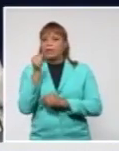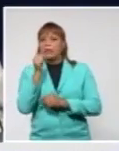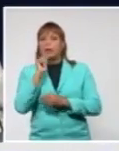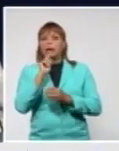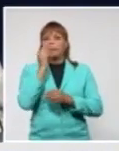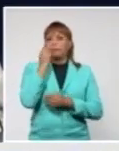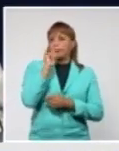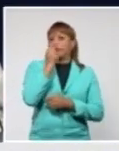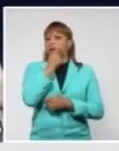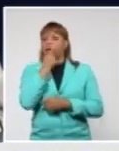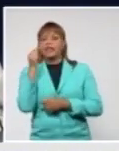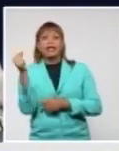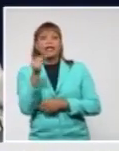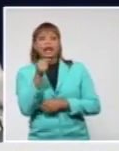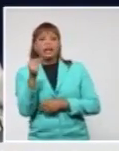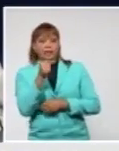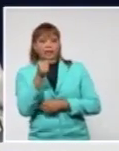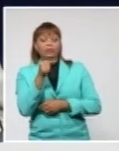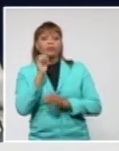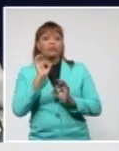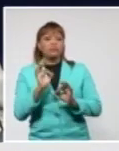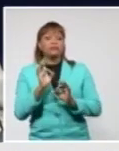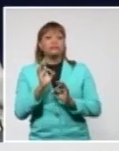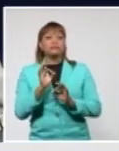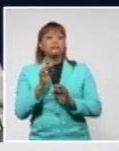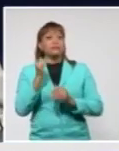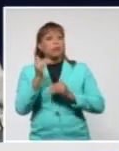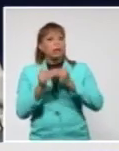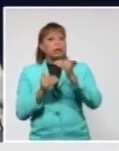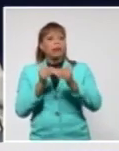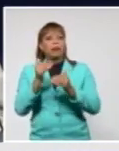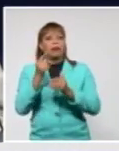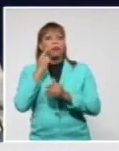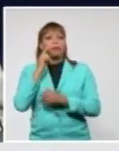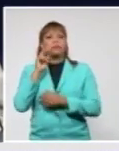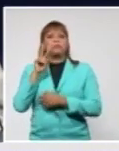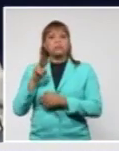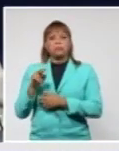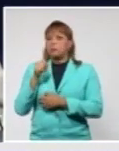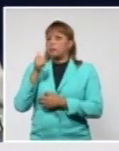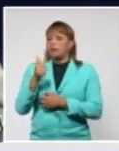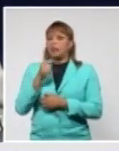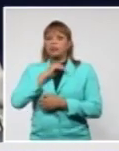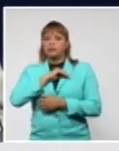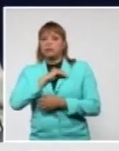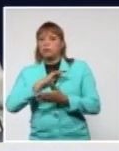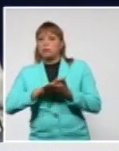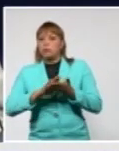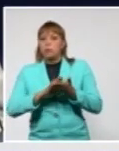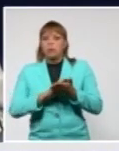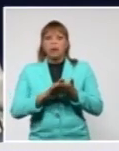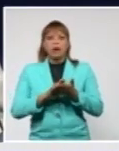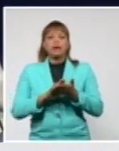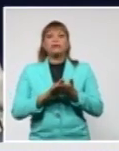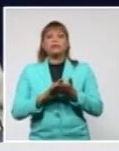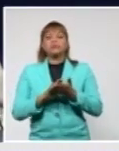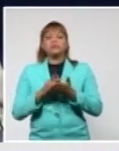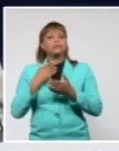Sancti Spiritus, and 61 in Ciego de Ávila. This means that, to date,